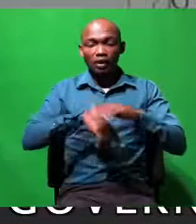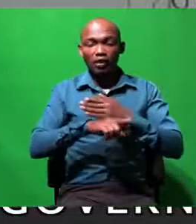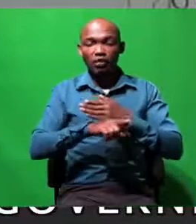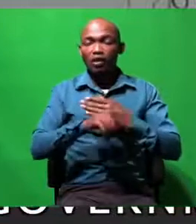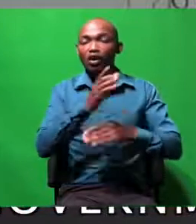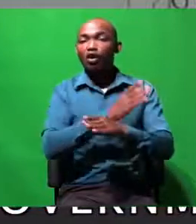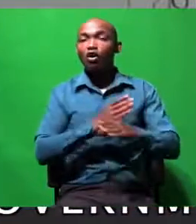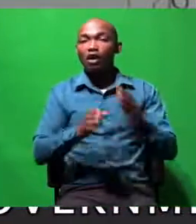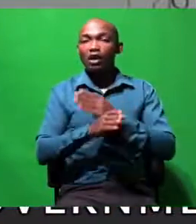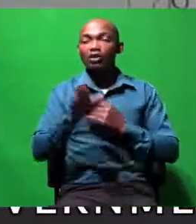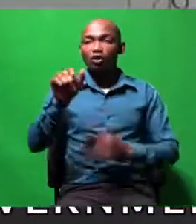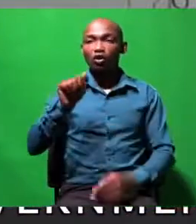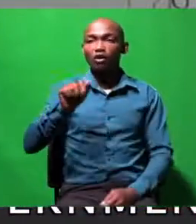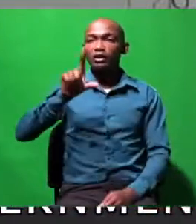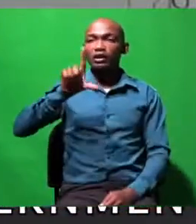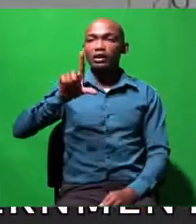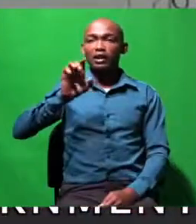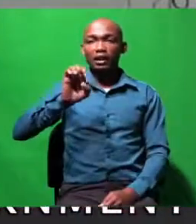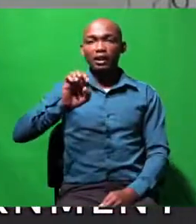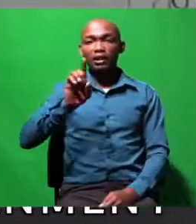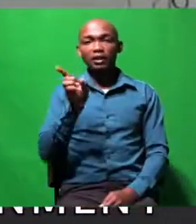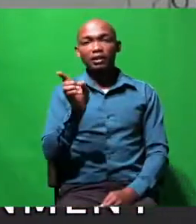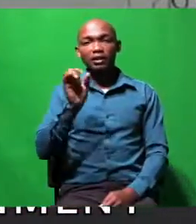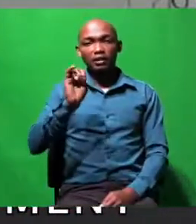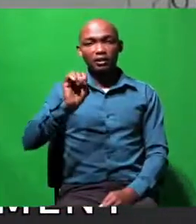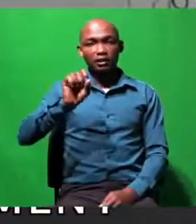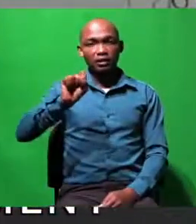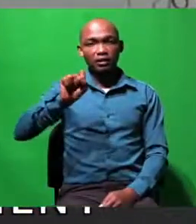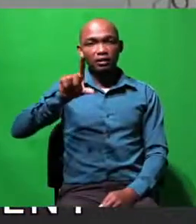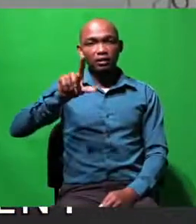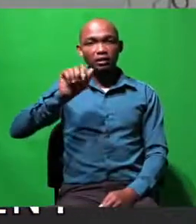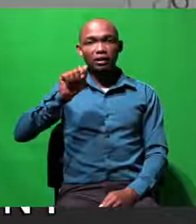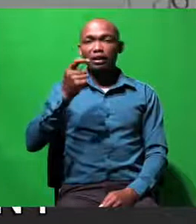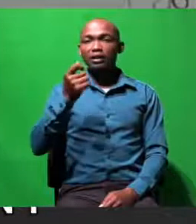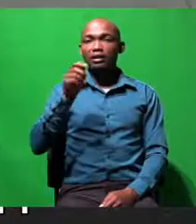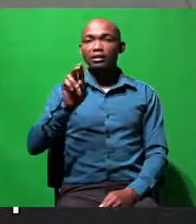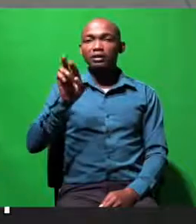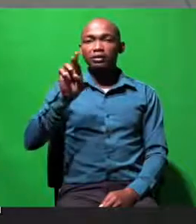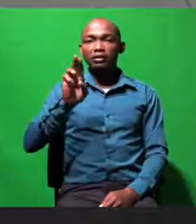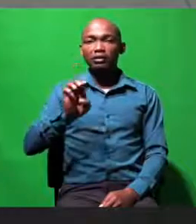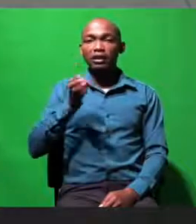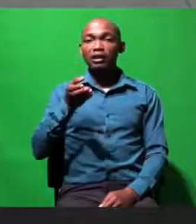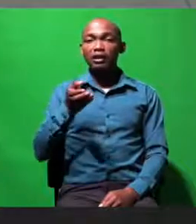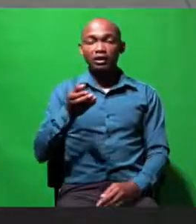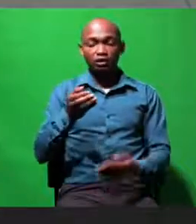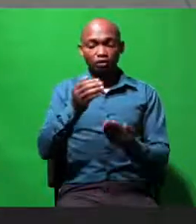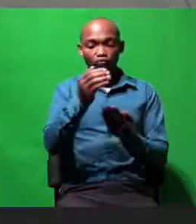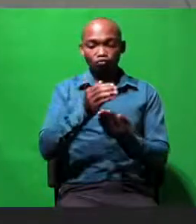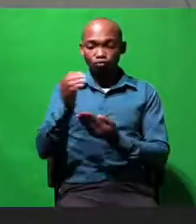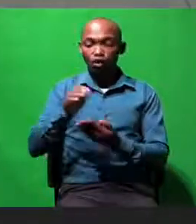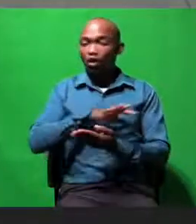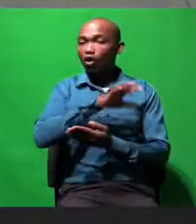under the organs called legislature. This is very important organs. It is concerning all affairs of the